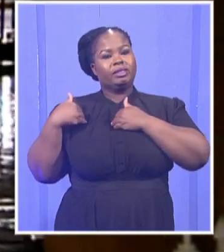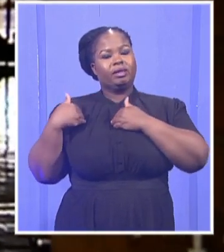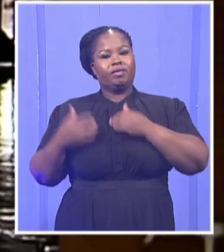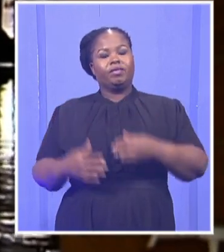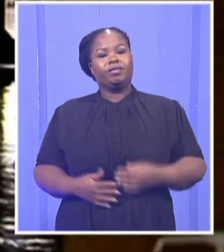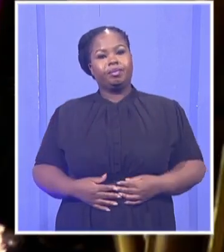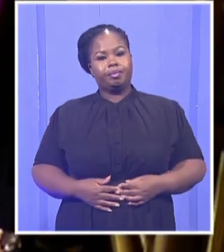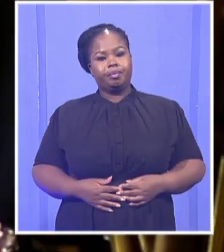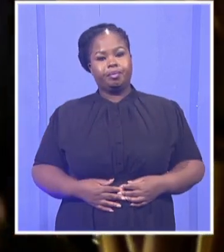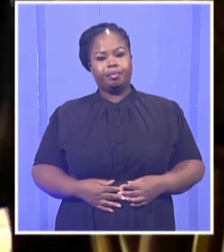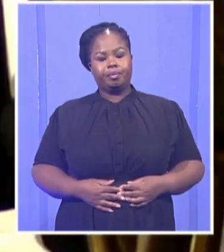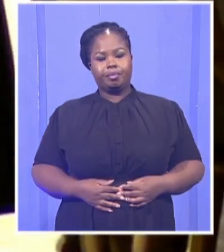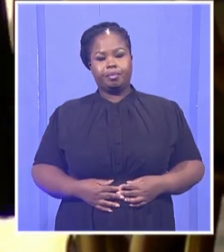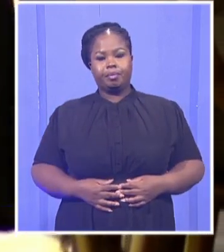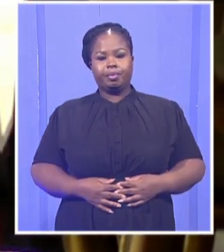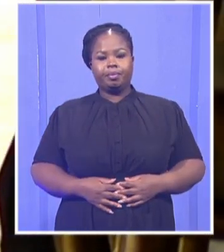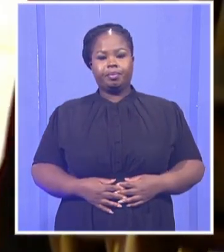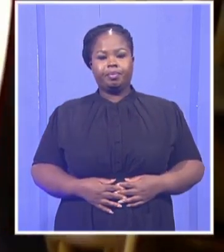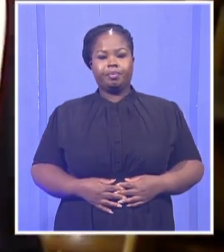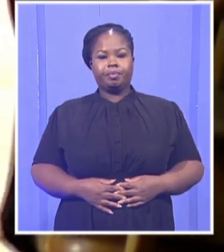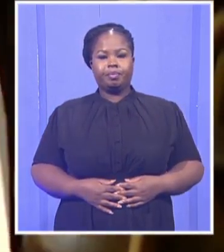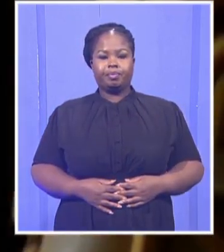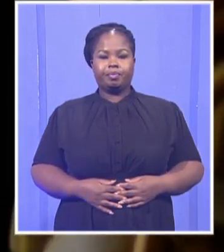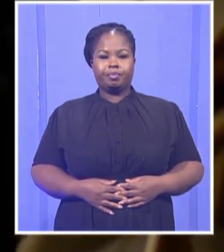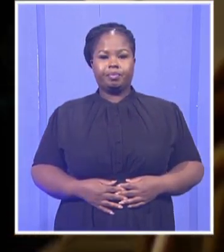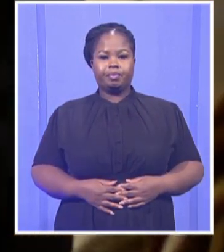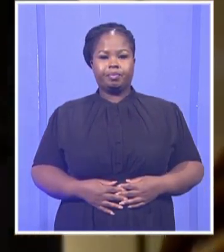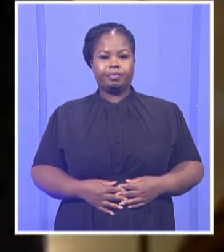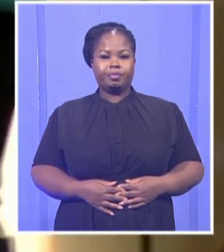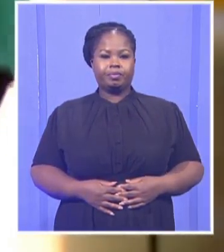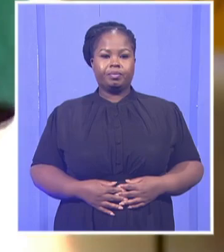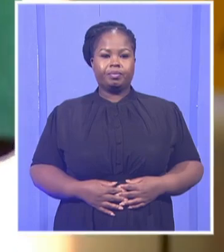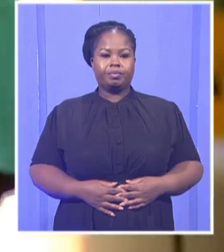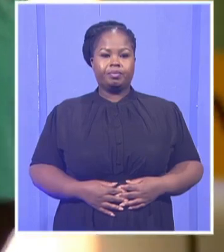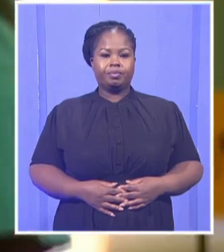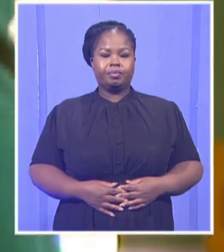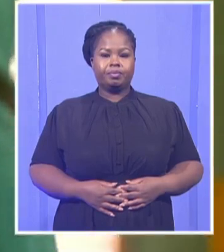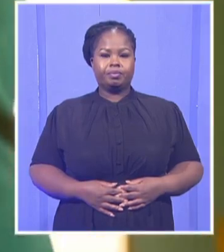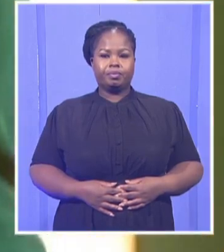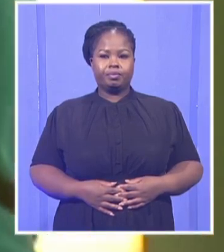outages. Patricia Fasagi, SABC News in Pretoria.